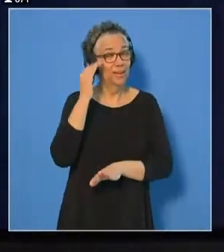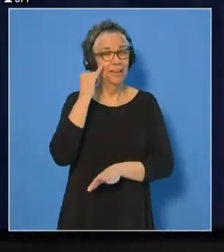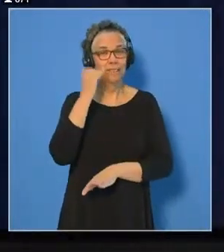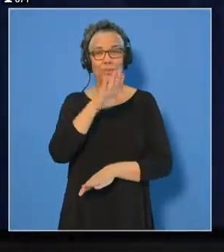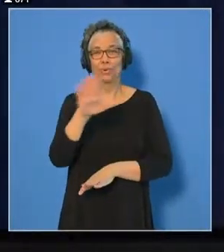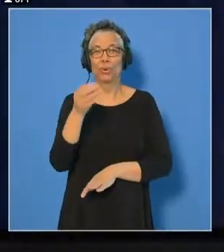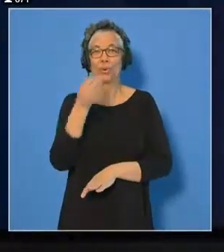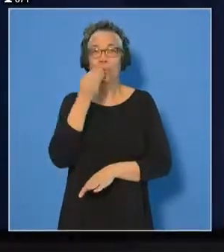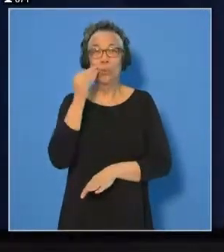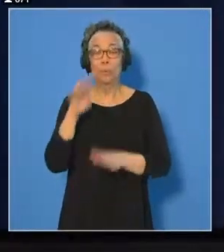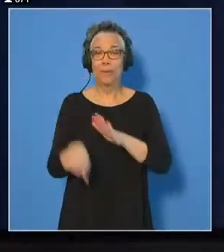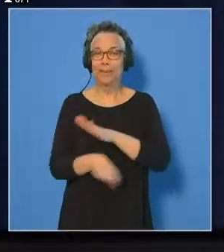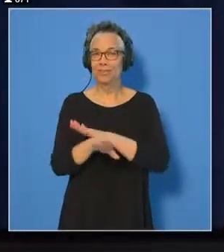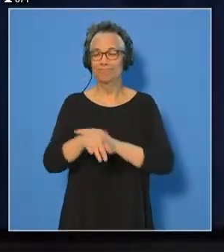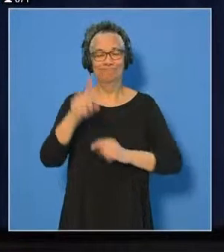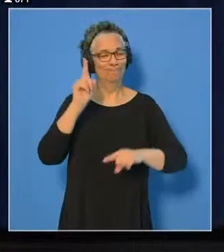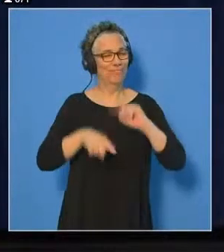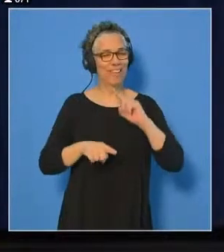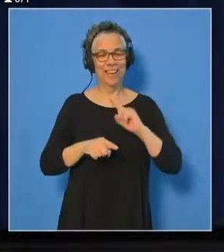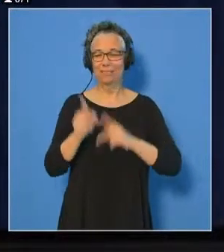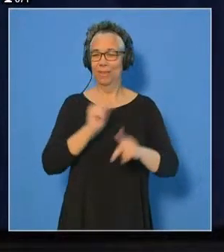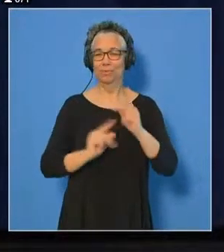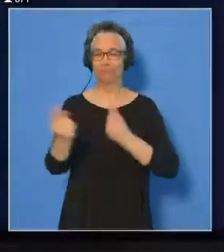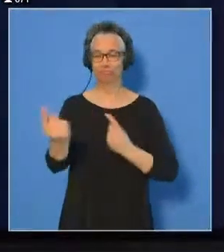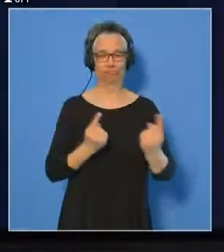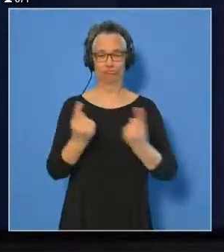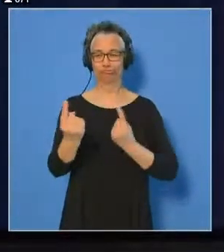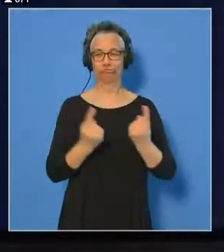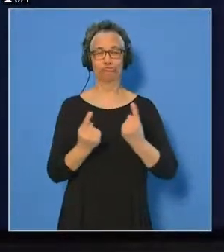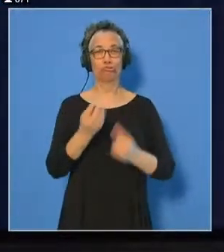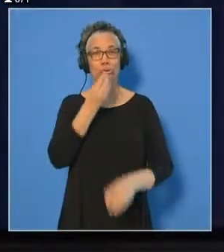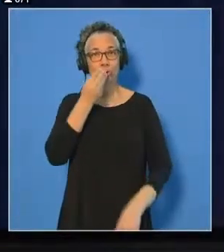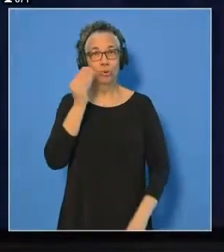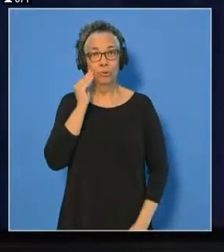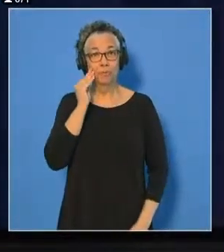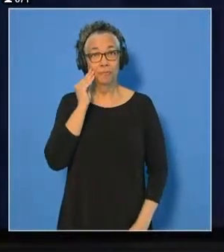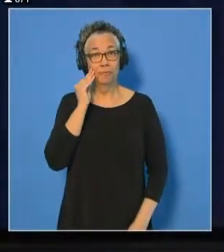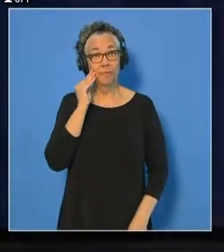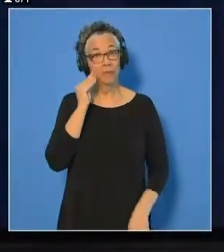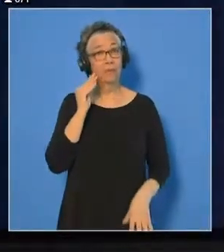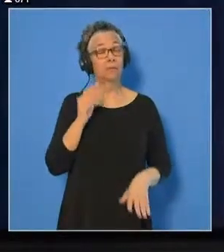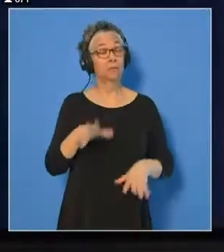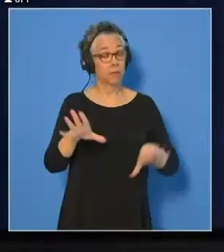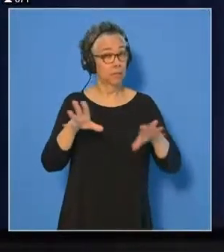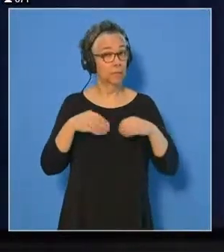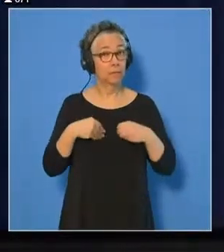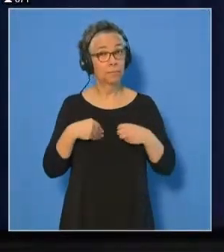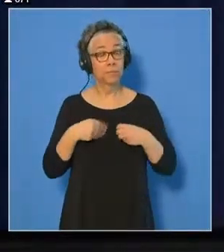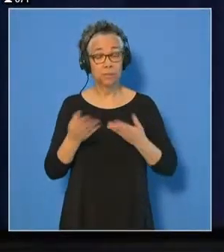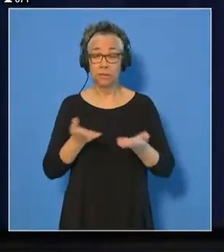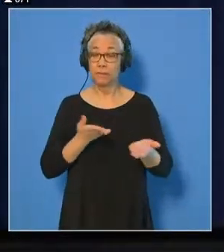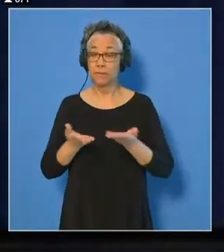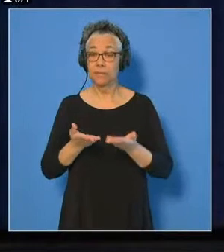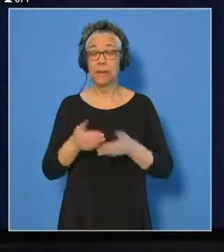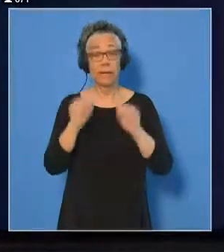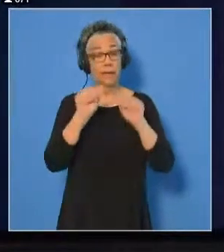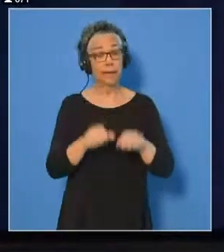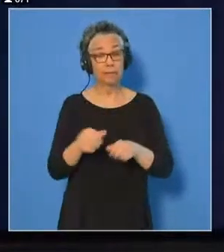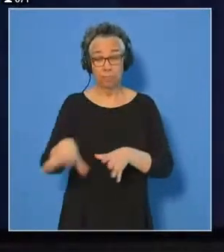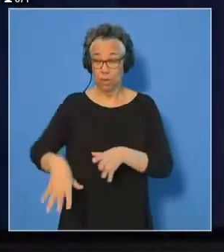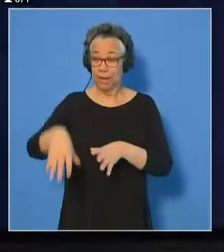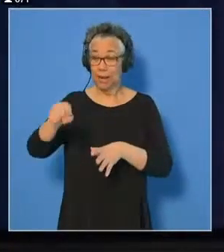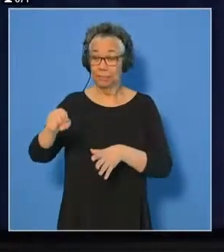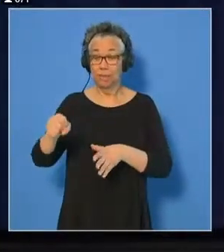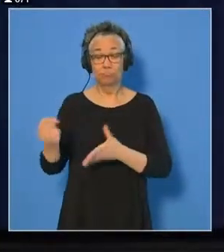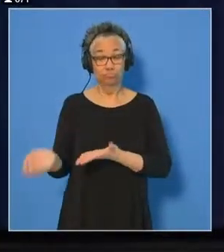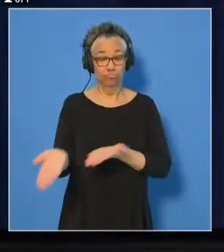can visit your particular home. There are approved delivery services that can be contacted to be able to pick up orders from your home and